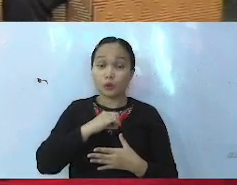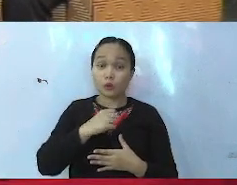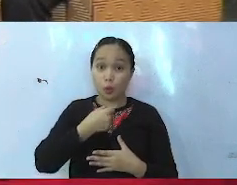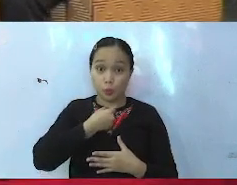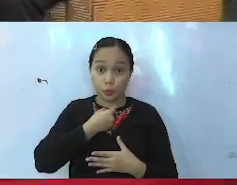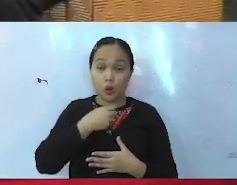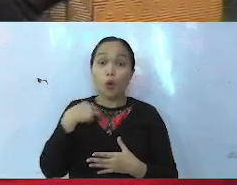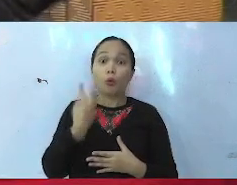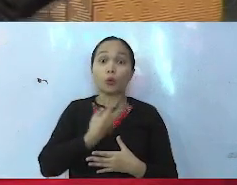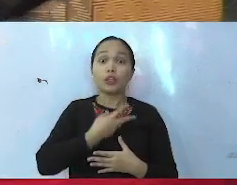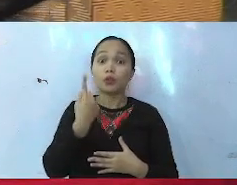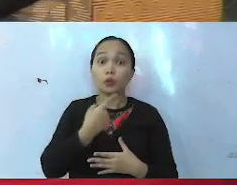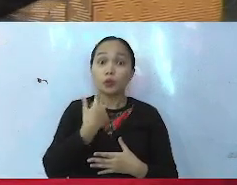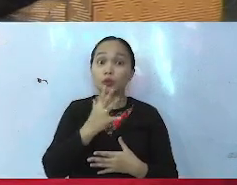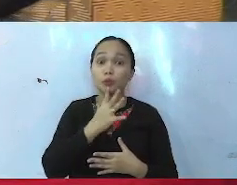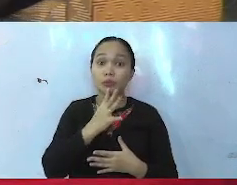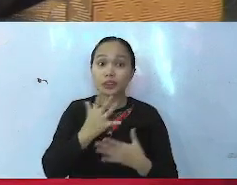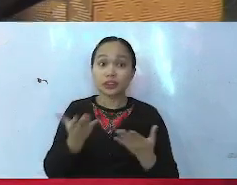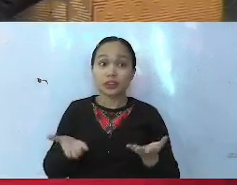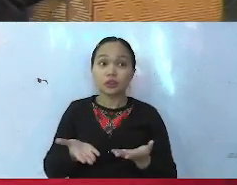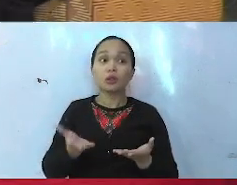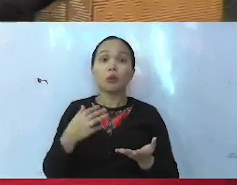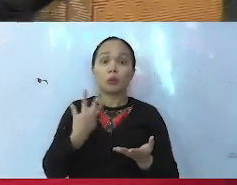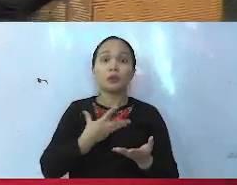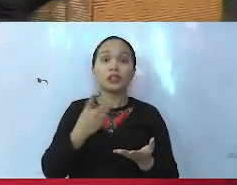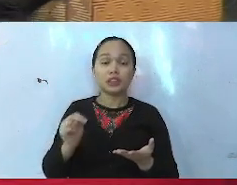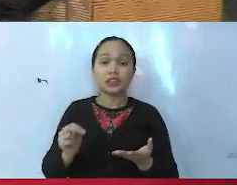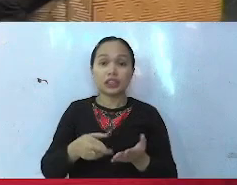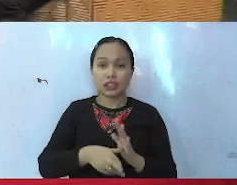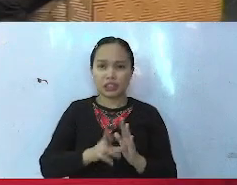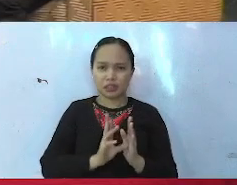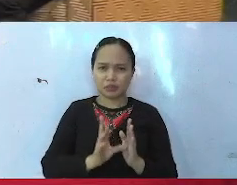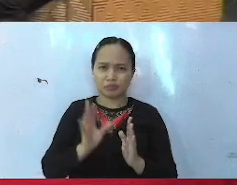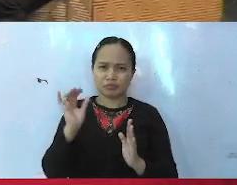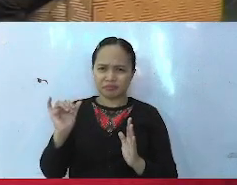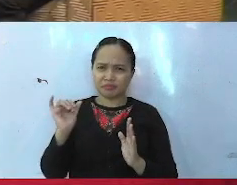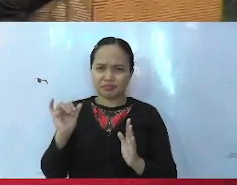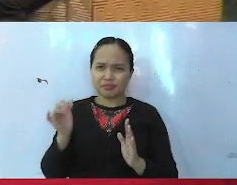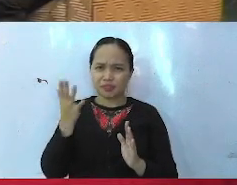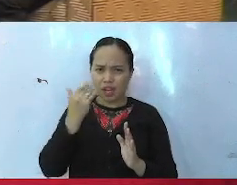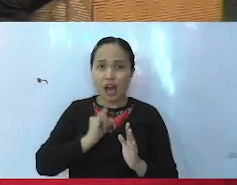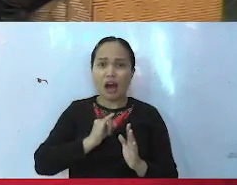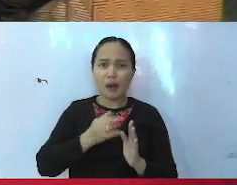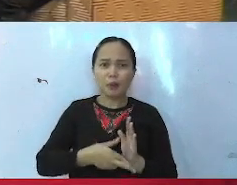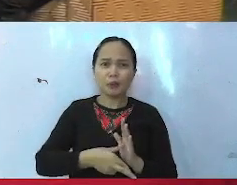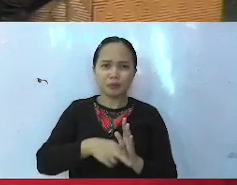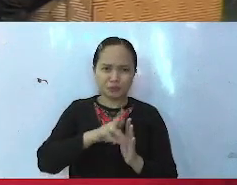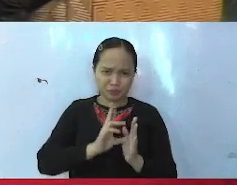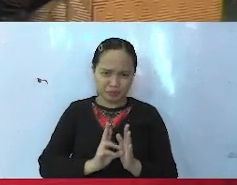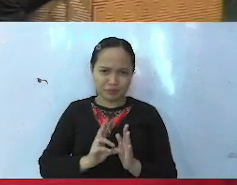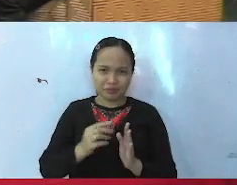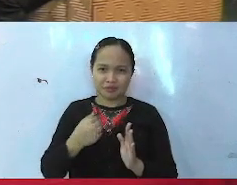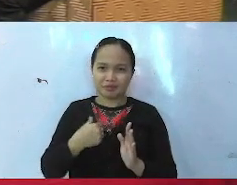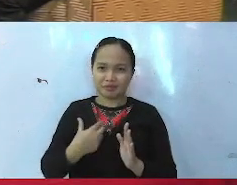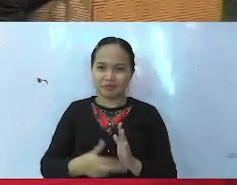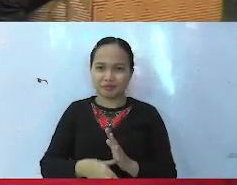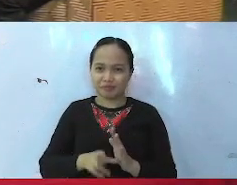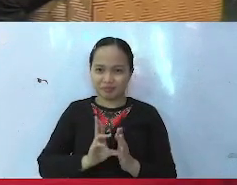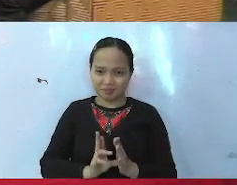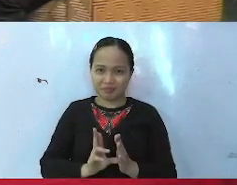recap. Tayo na mismo host. Yeah, kasi tama. Oo, kasi hindi kaya tayo nanonood ng replay. Nag-replay ako. Nakita